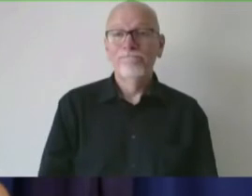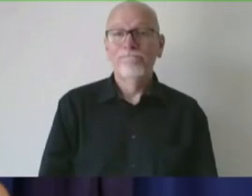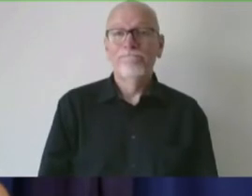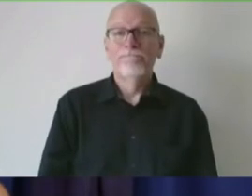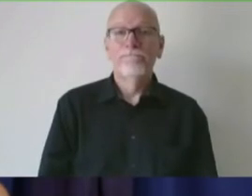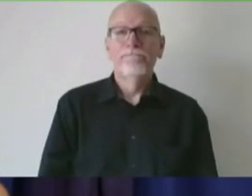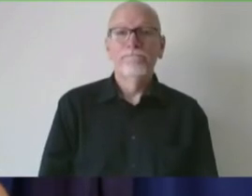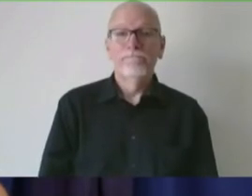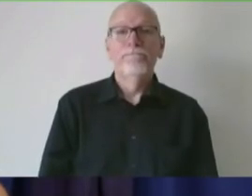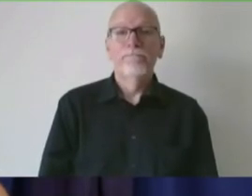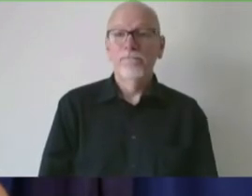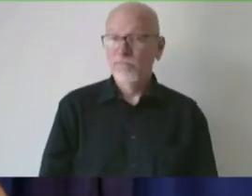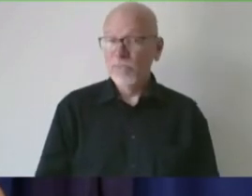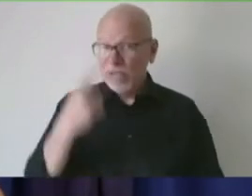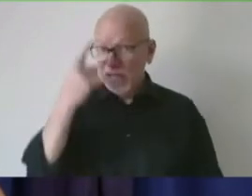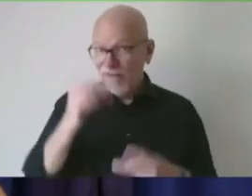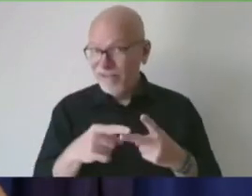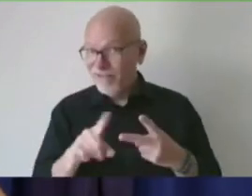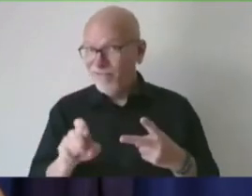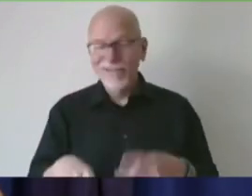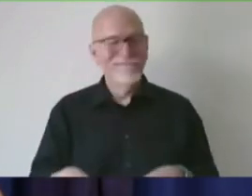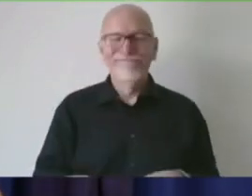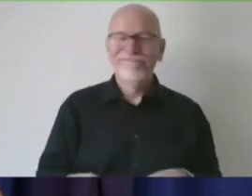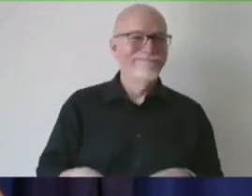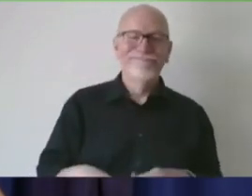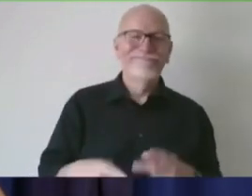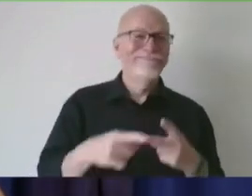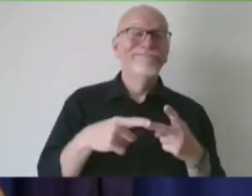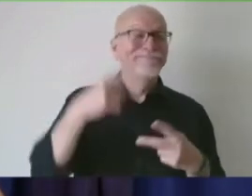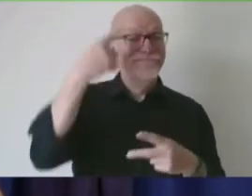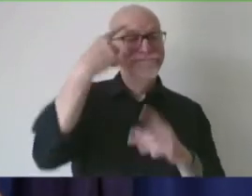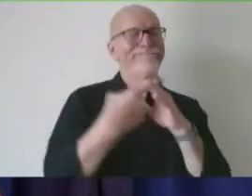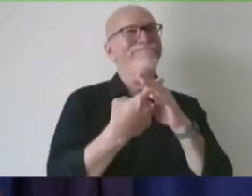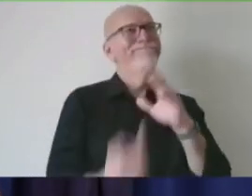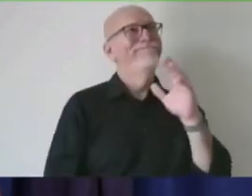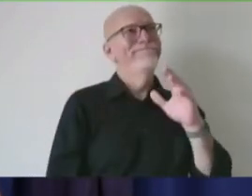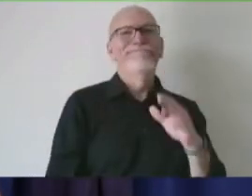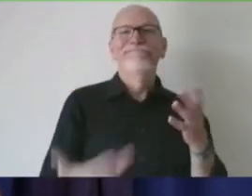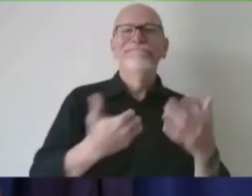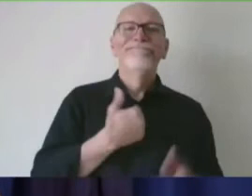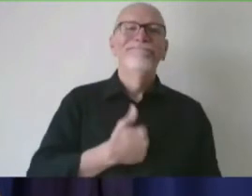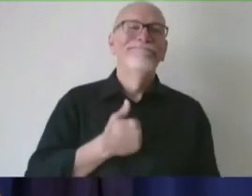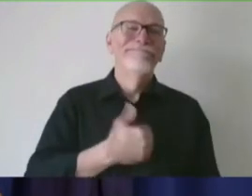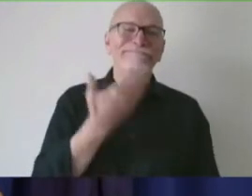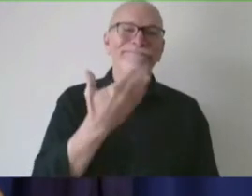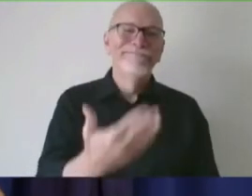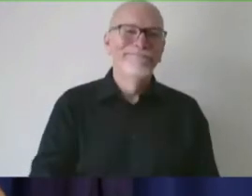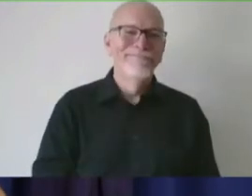Do you think of your other question? No, sorry, I lost it. Thank you, though. That's okay.